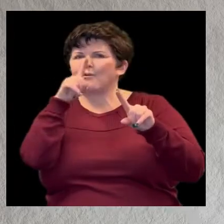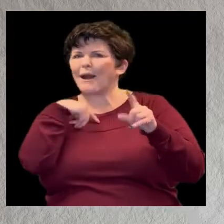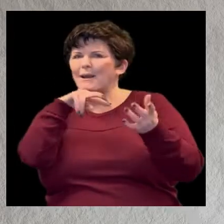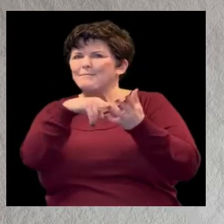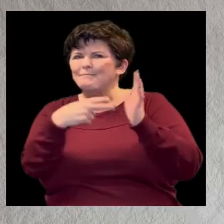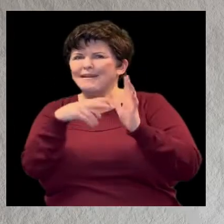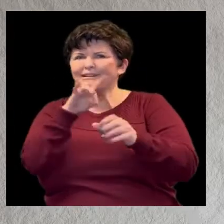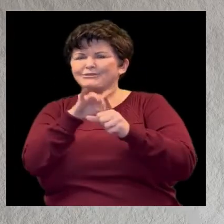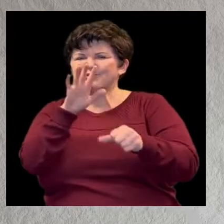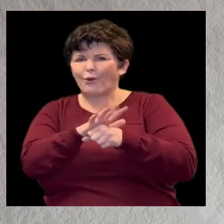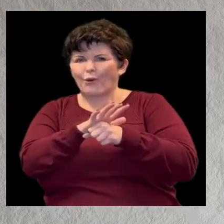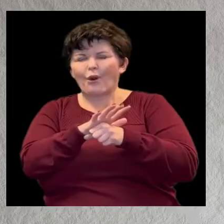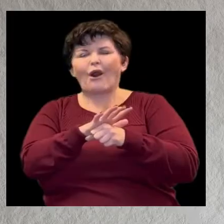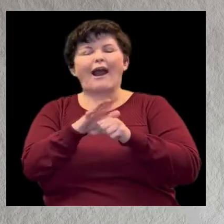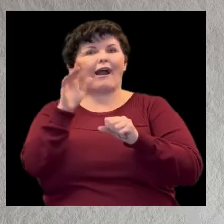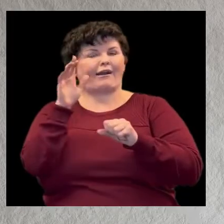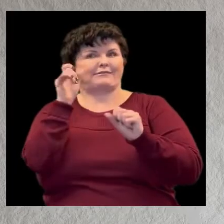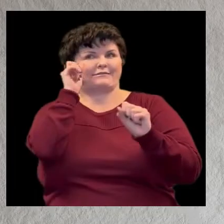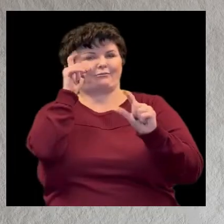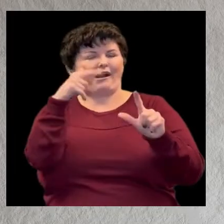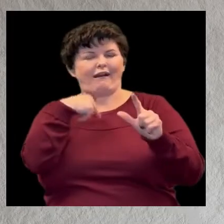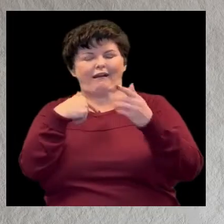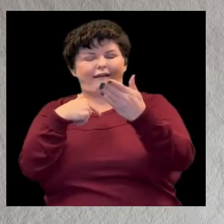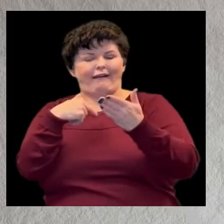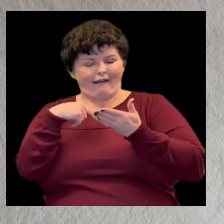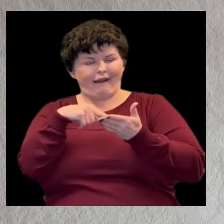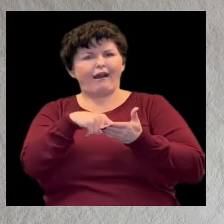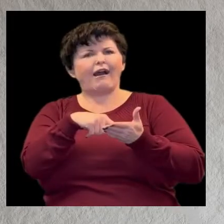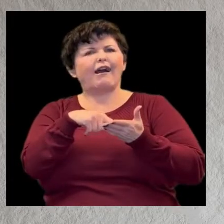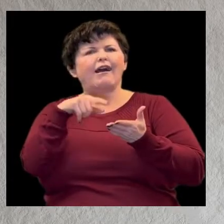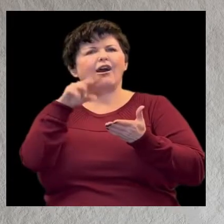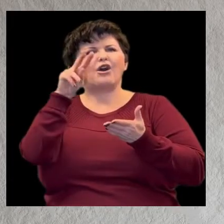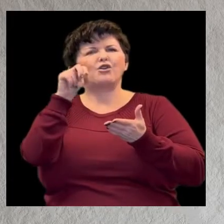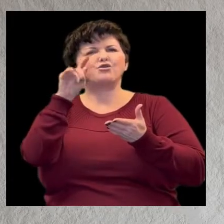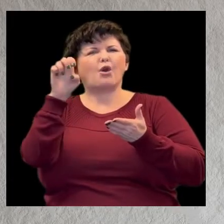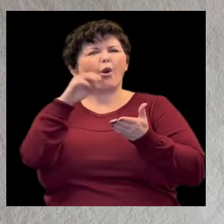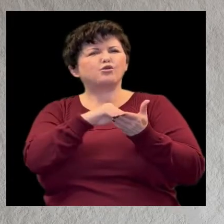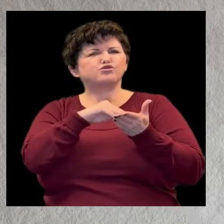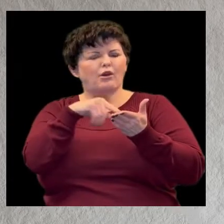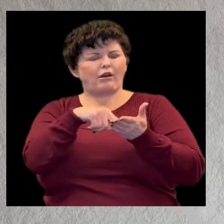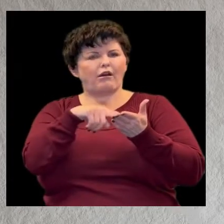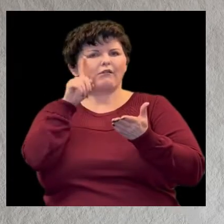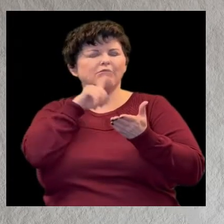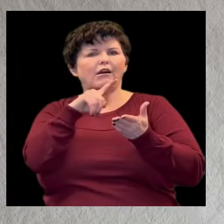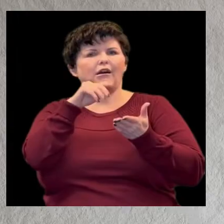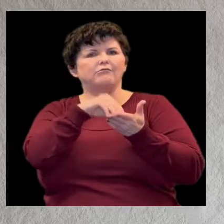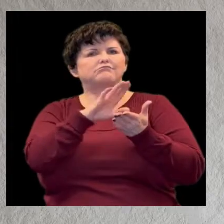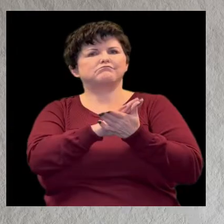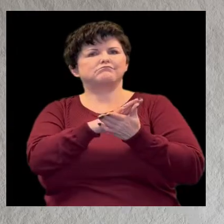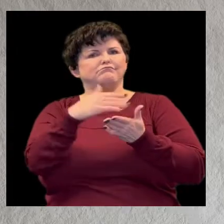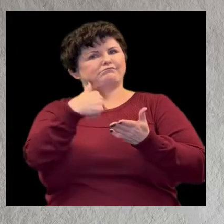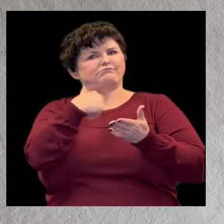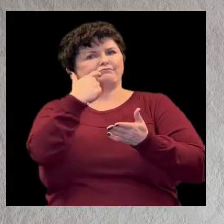my surprise when I got a copy of the doctor notes and it falsely put me as an alcoholic.